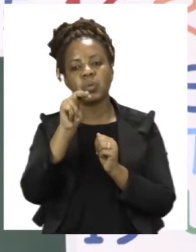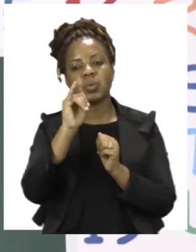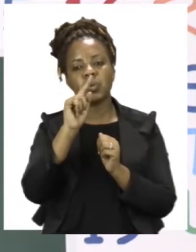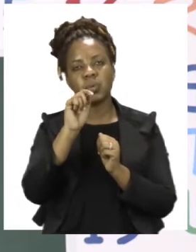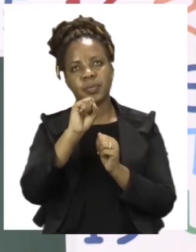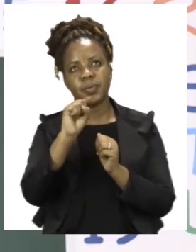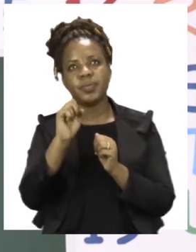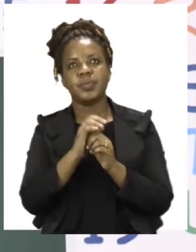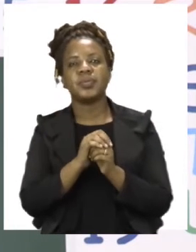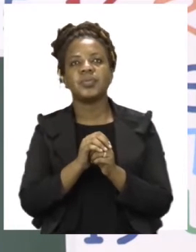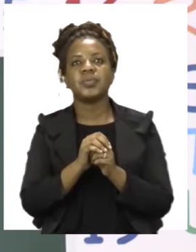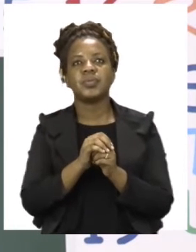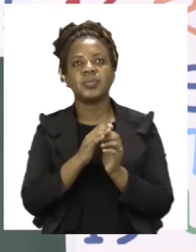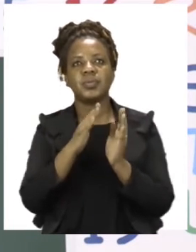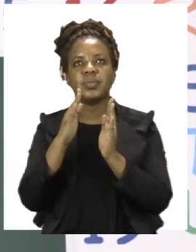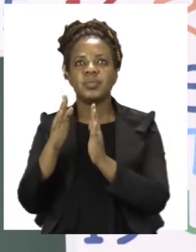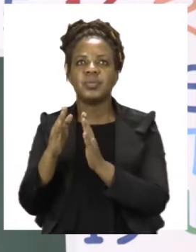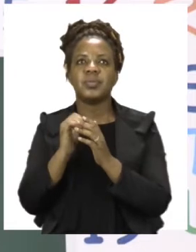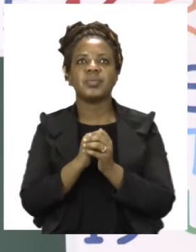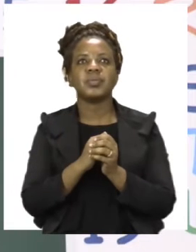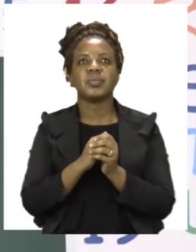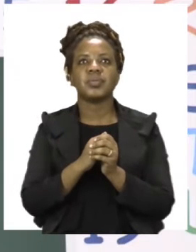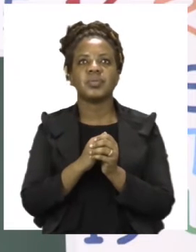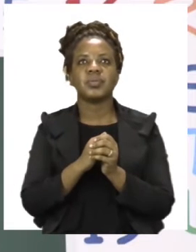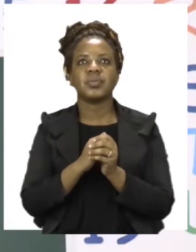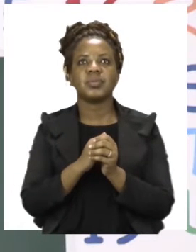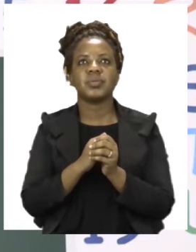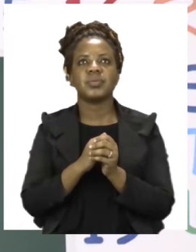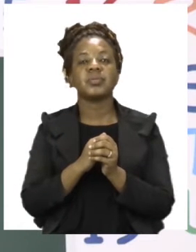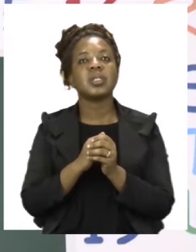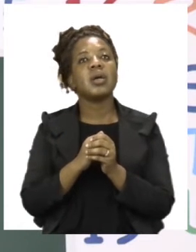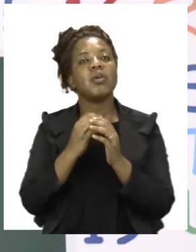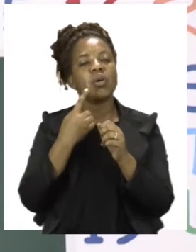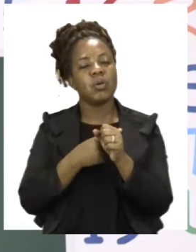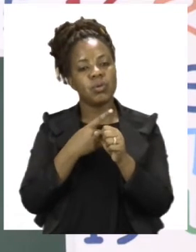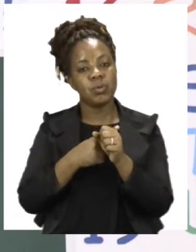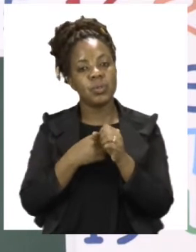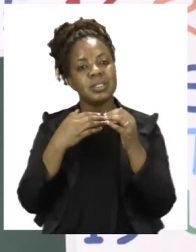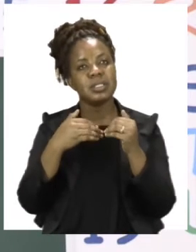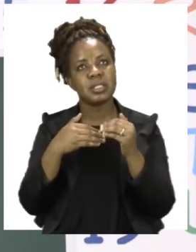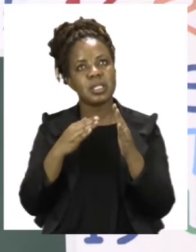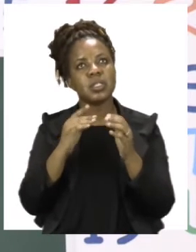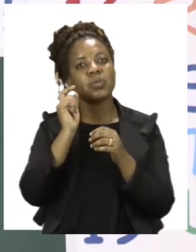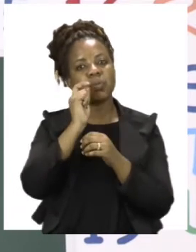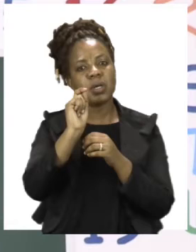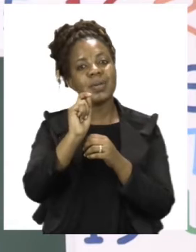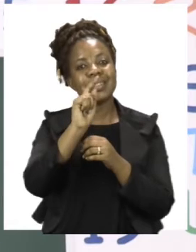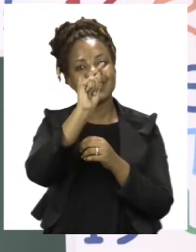another one. This time, we are going to start with putting our